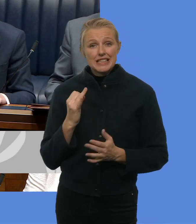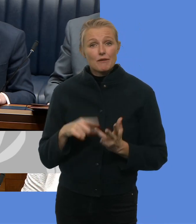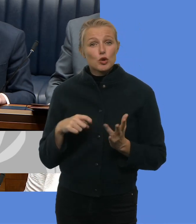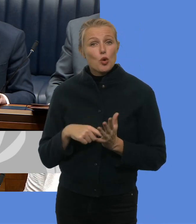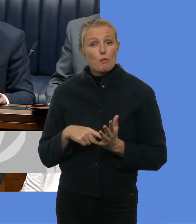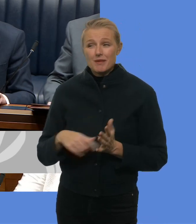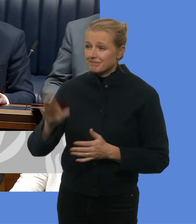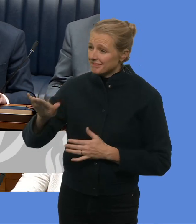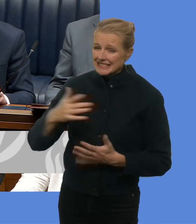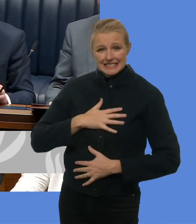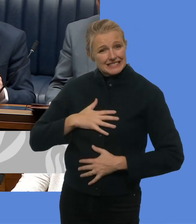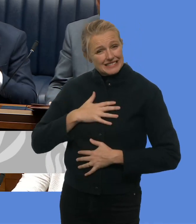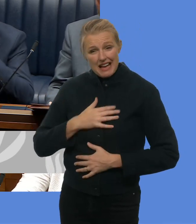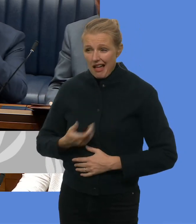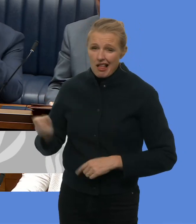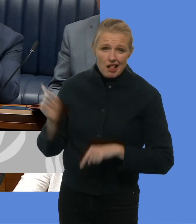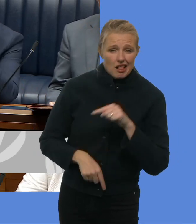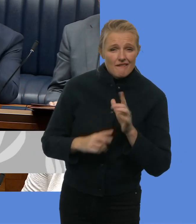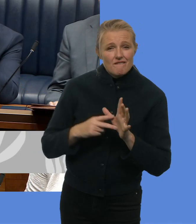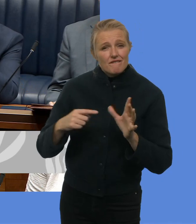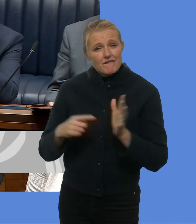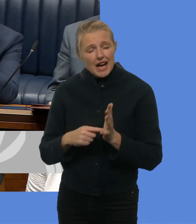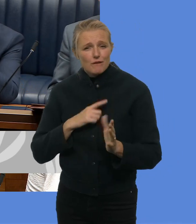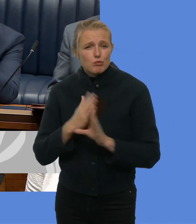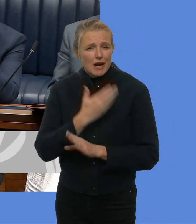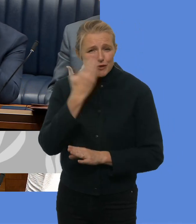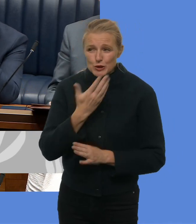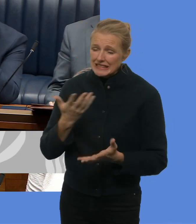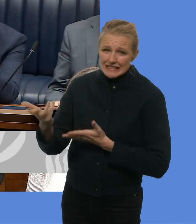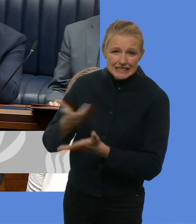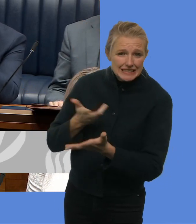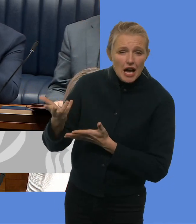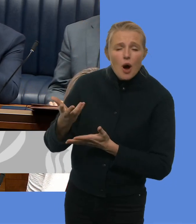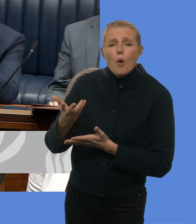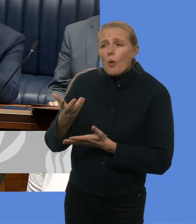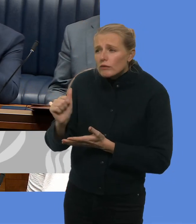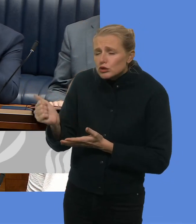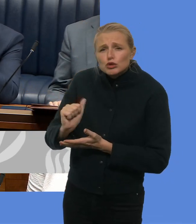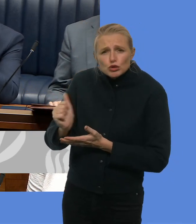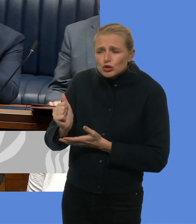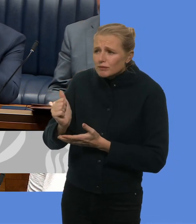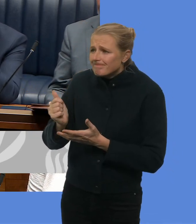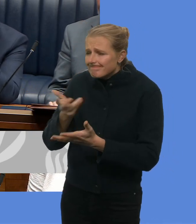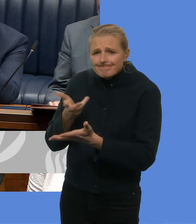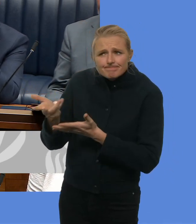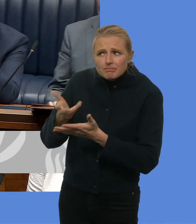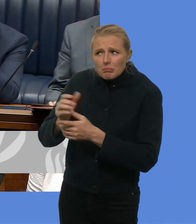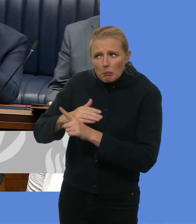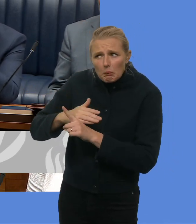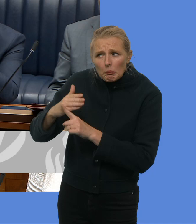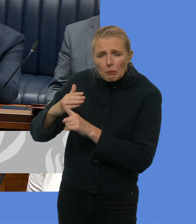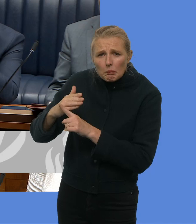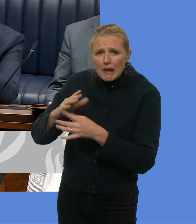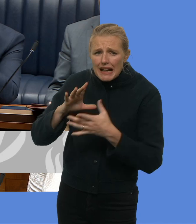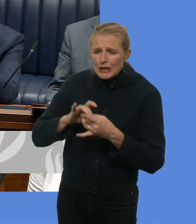highlight my concerns again. We have made some progress in respect of VAT exemption